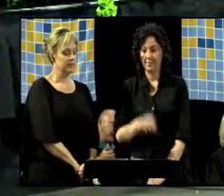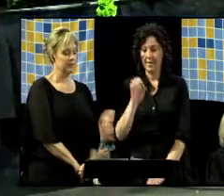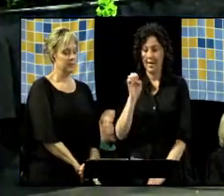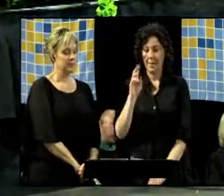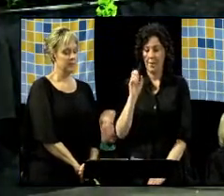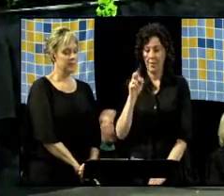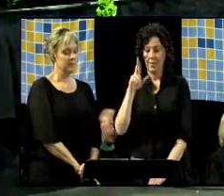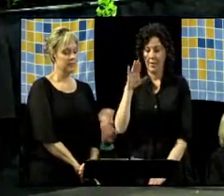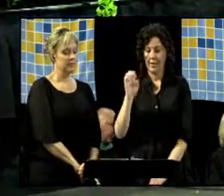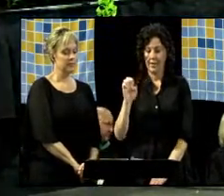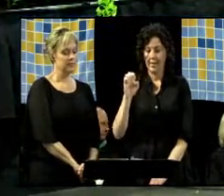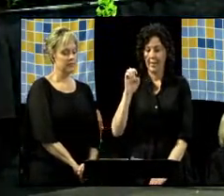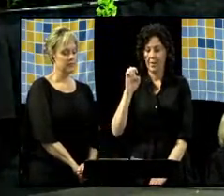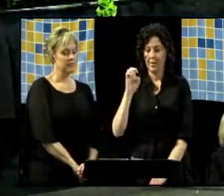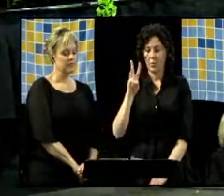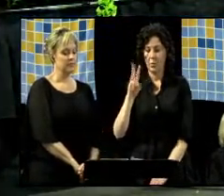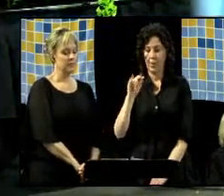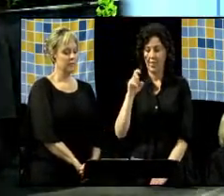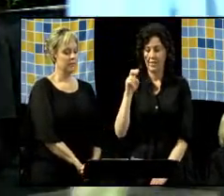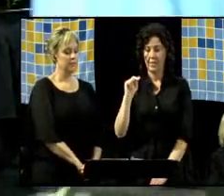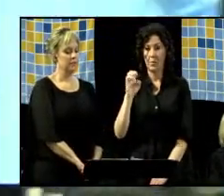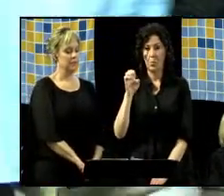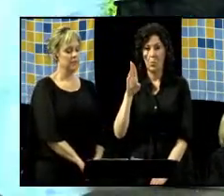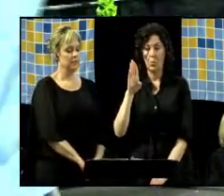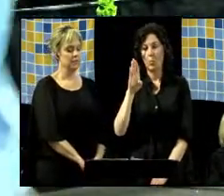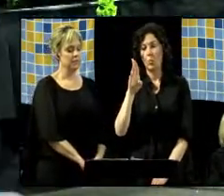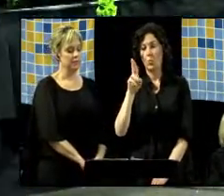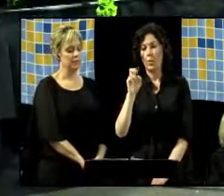Emery Nazare Wilson Bueno,